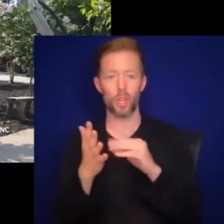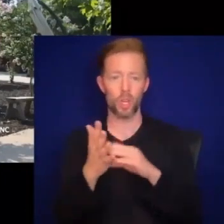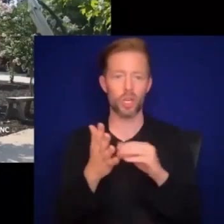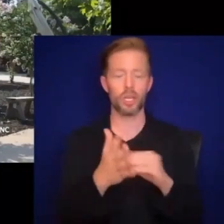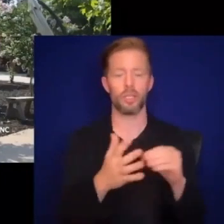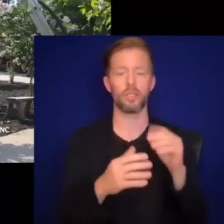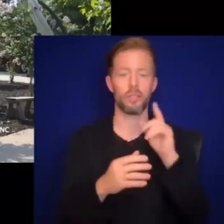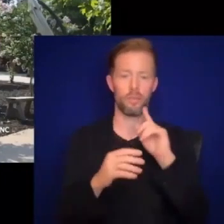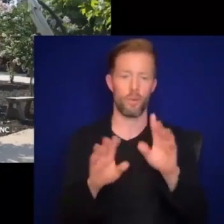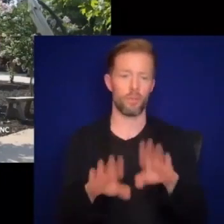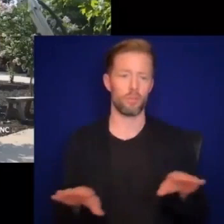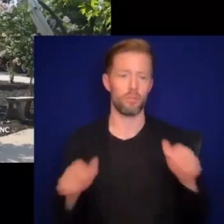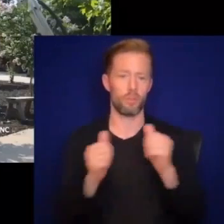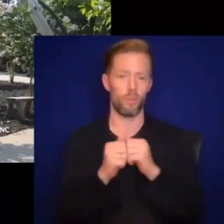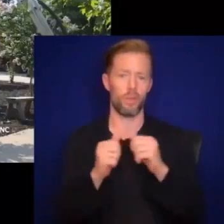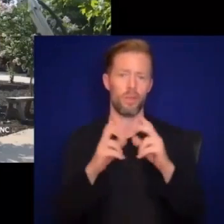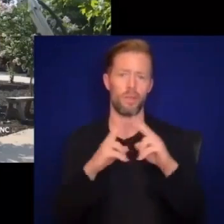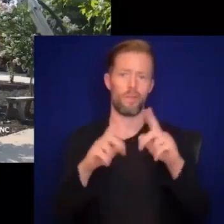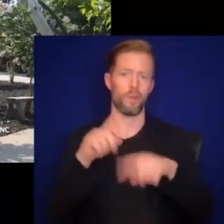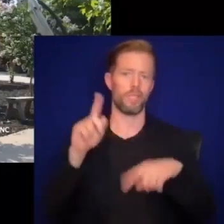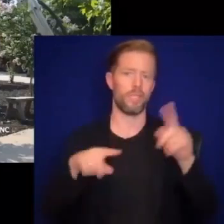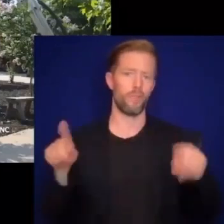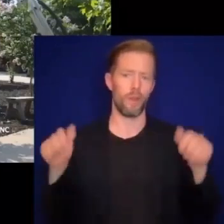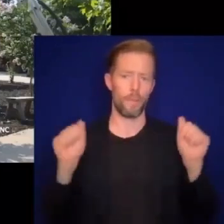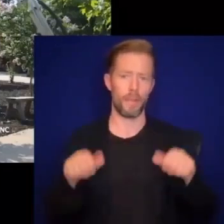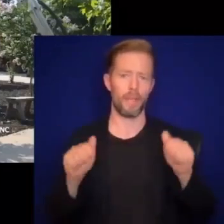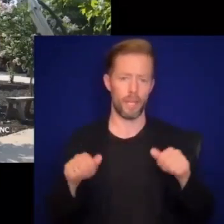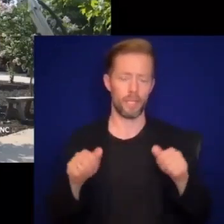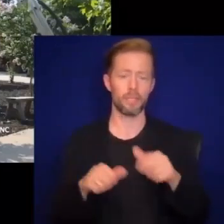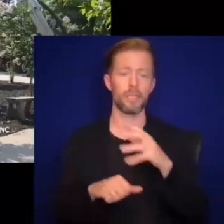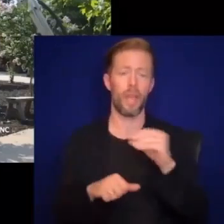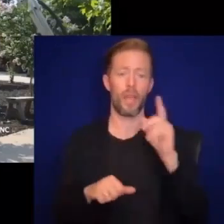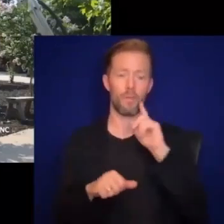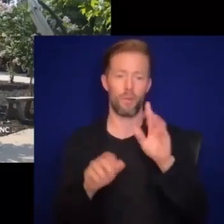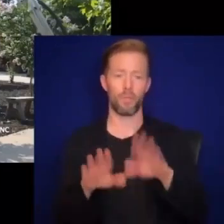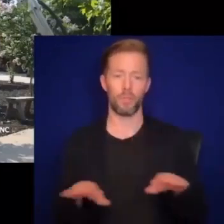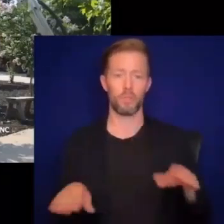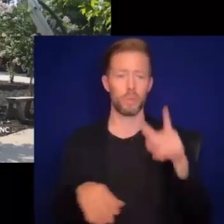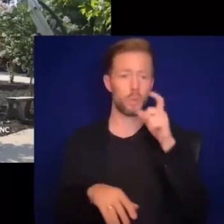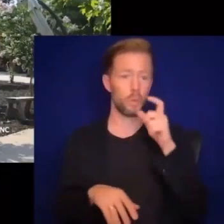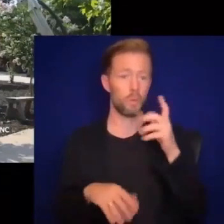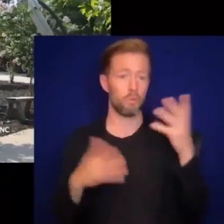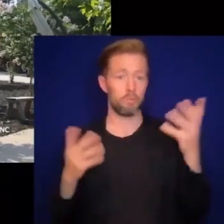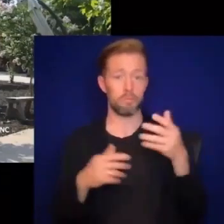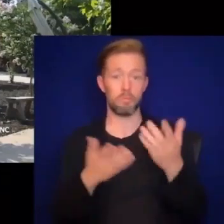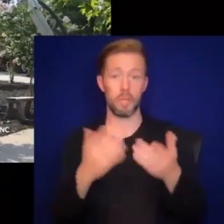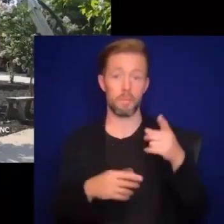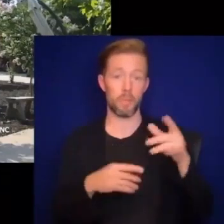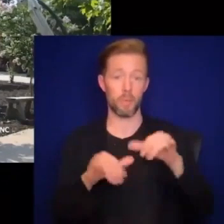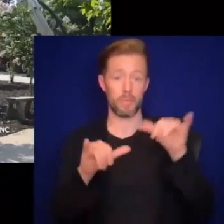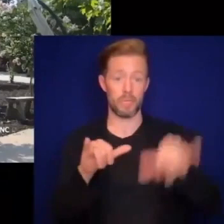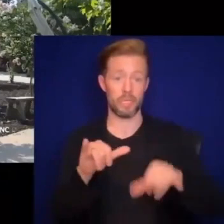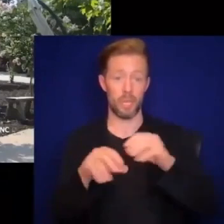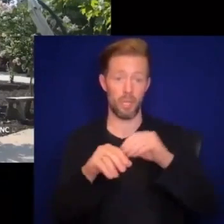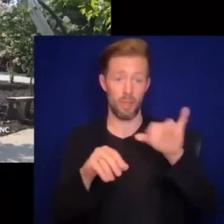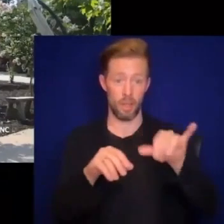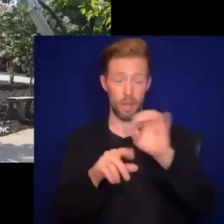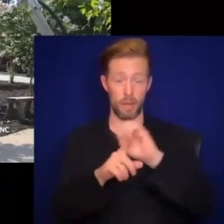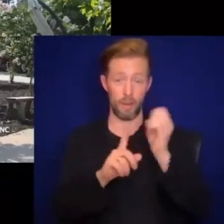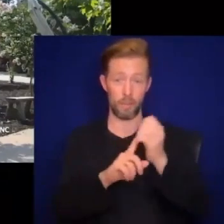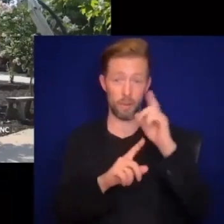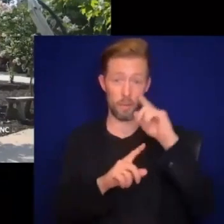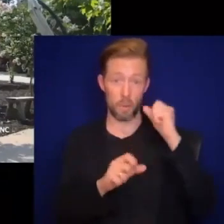learning to cater for children with very different abilities and for children that perhaps are going to stay in